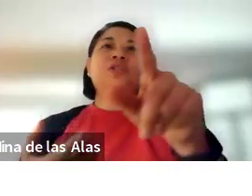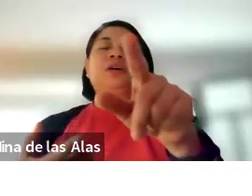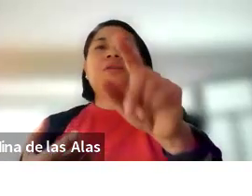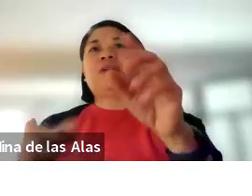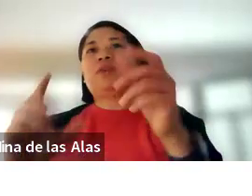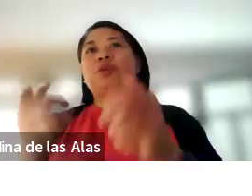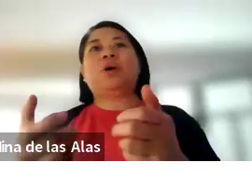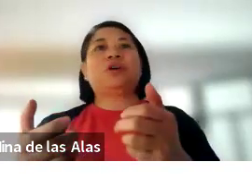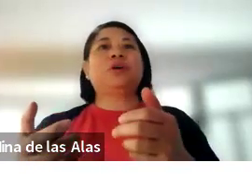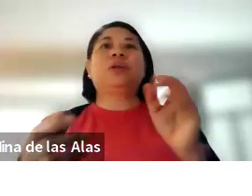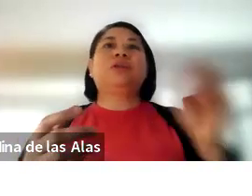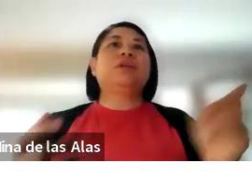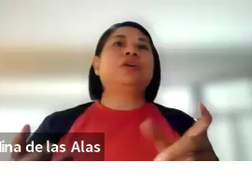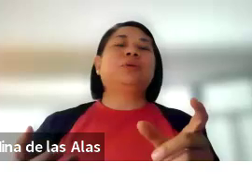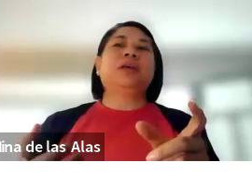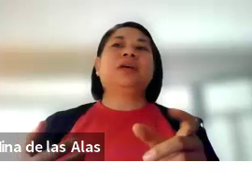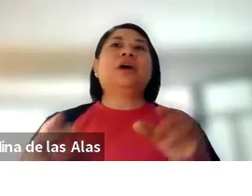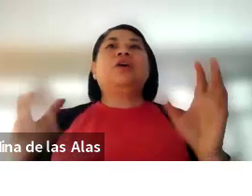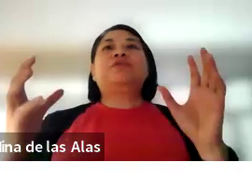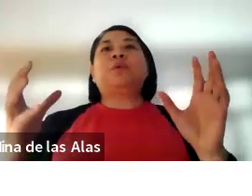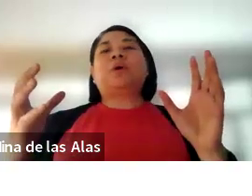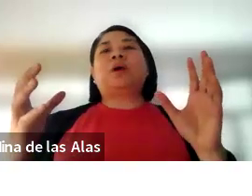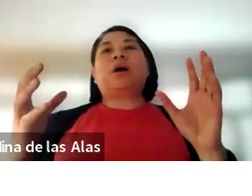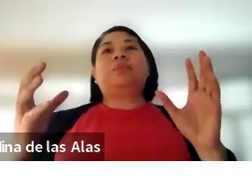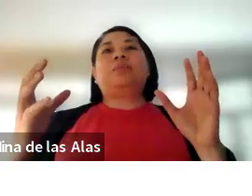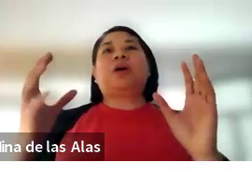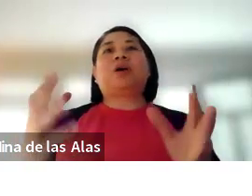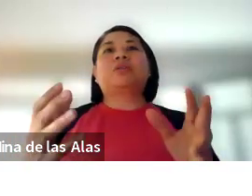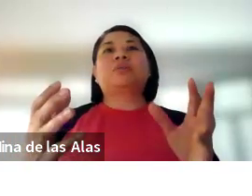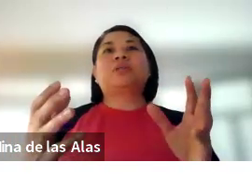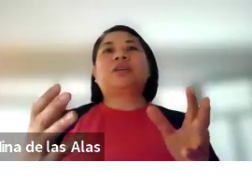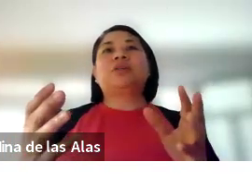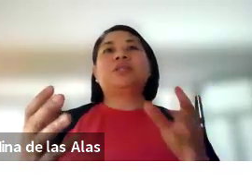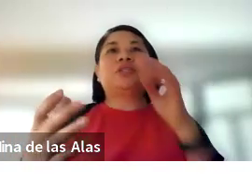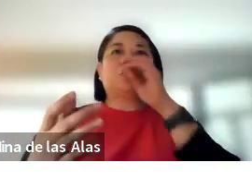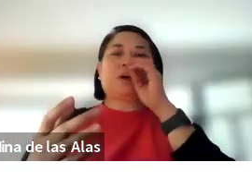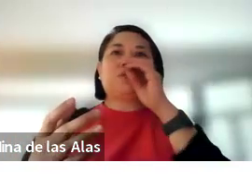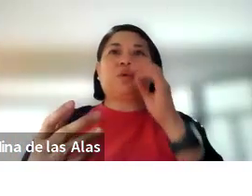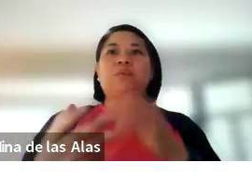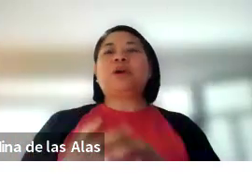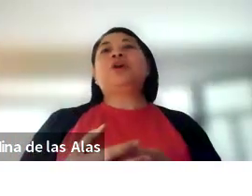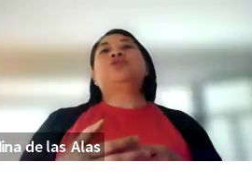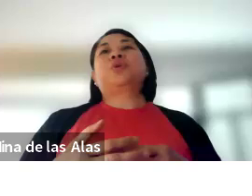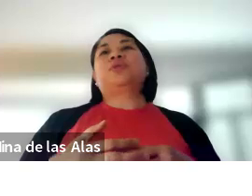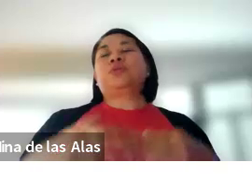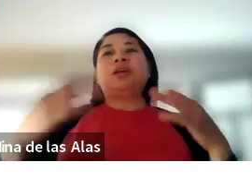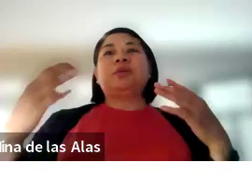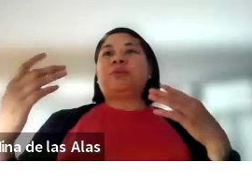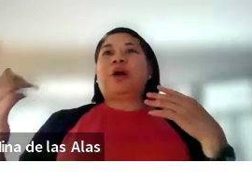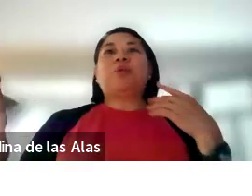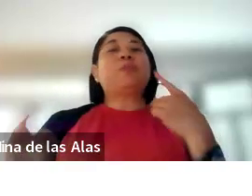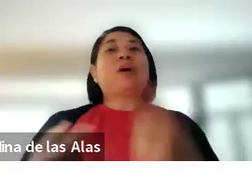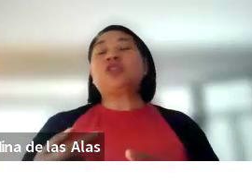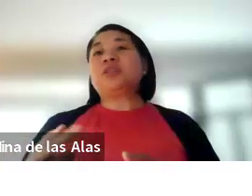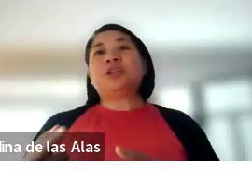And here's a kind of a QR code and even a link for our technical assistance request form. So if there's